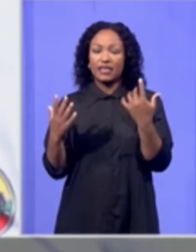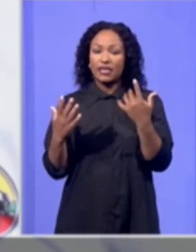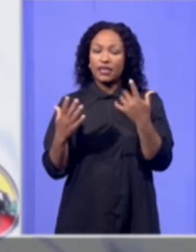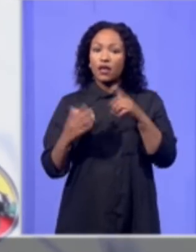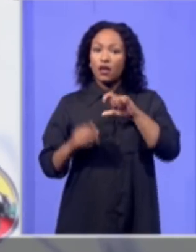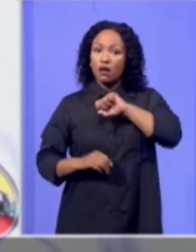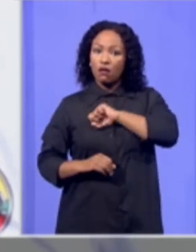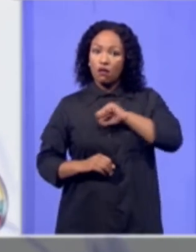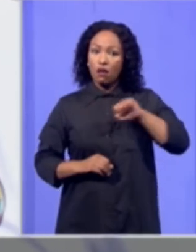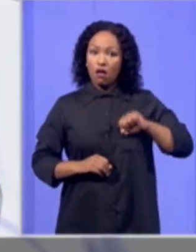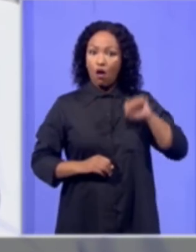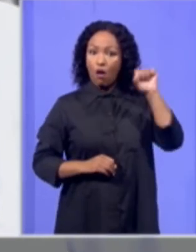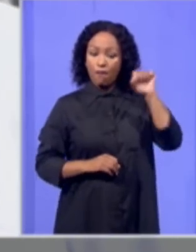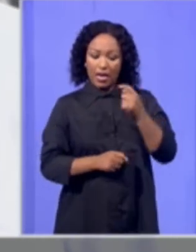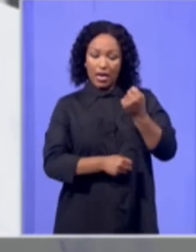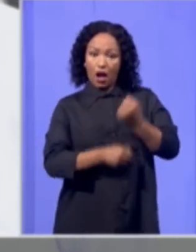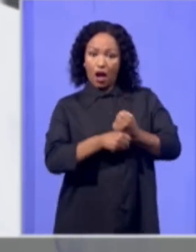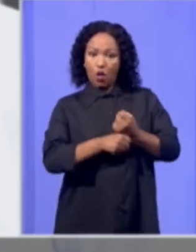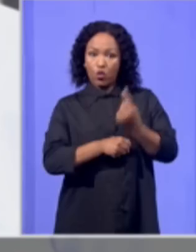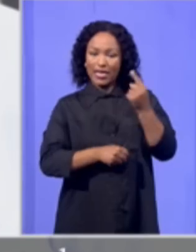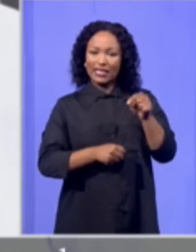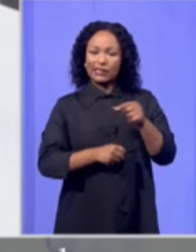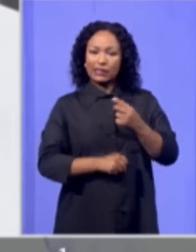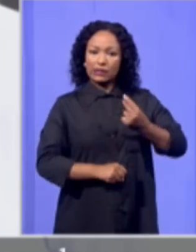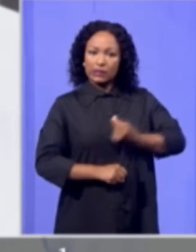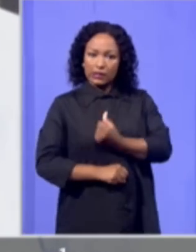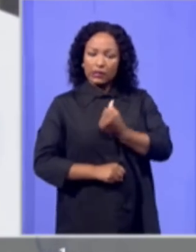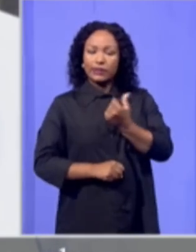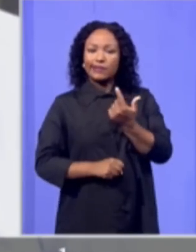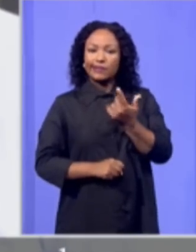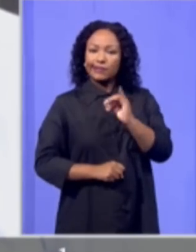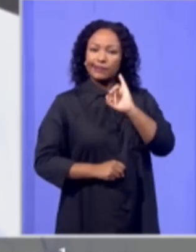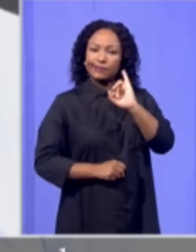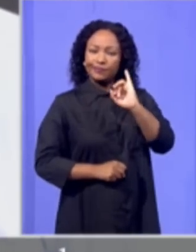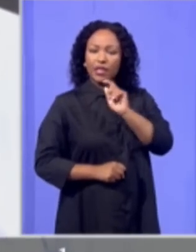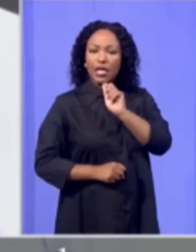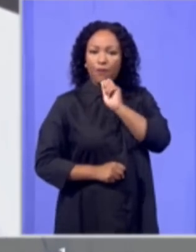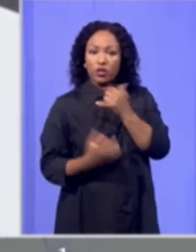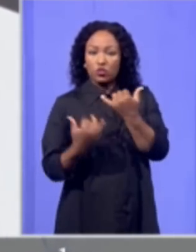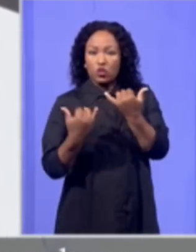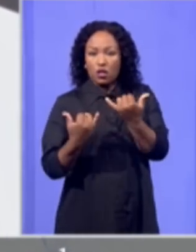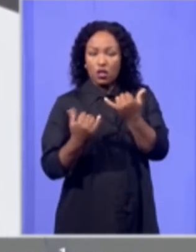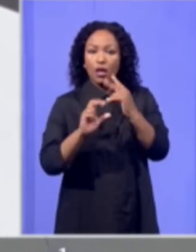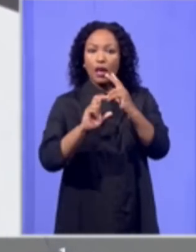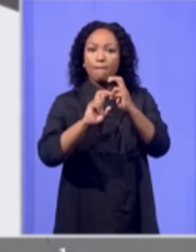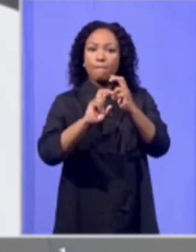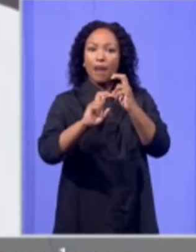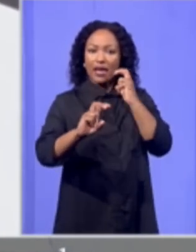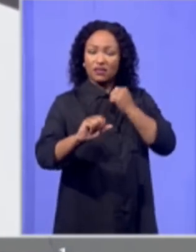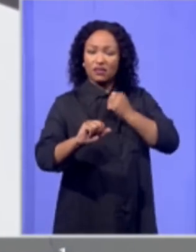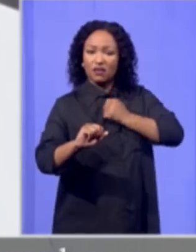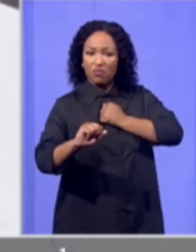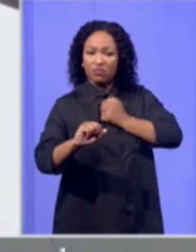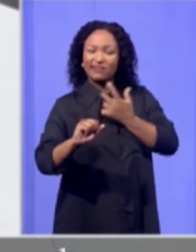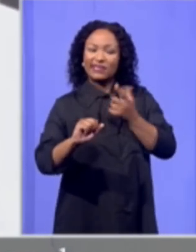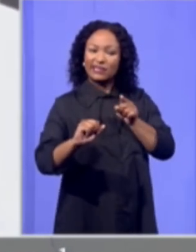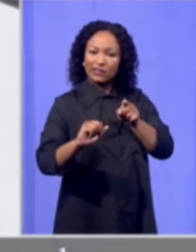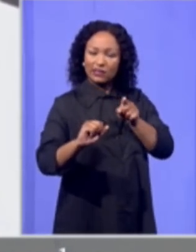found themselves in a very unfortunate situation this morning where one of our buses was involved in